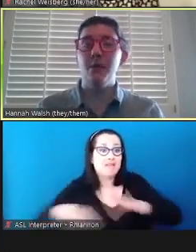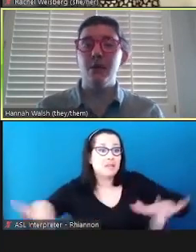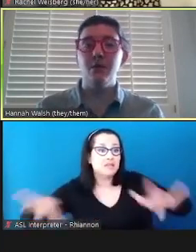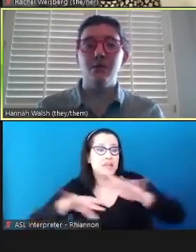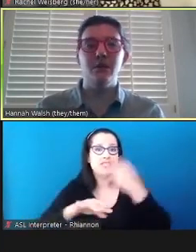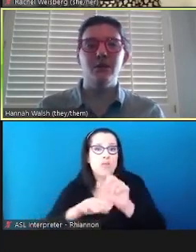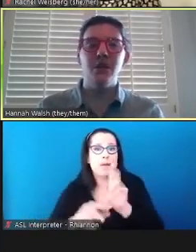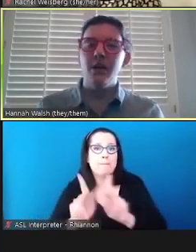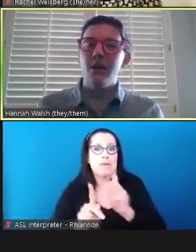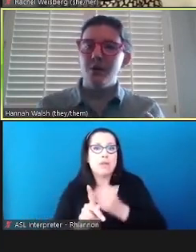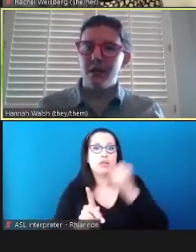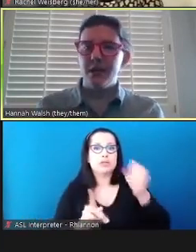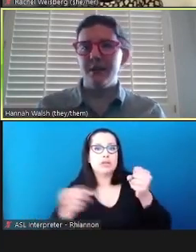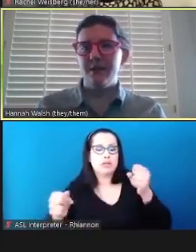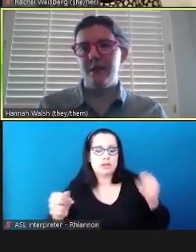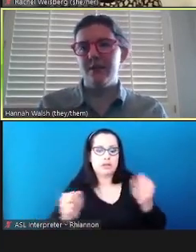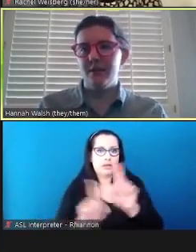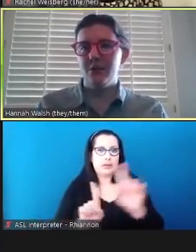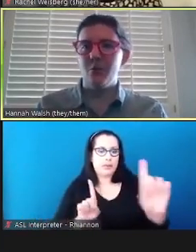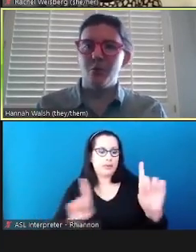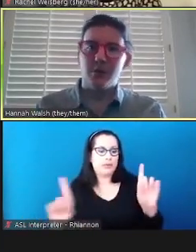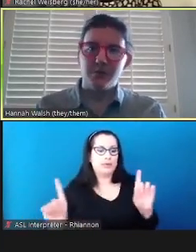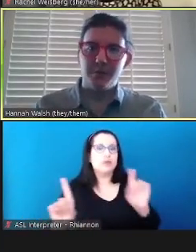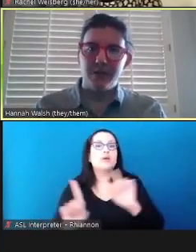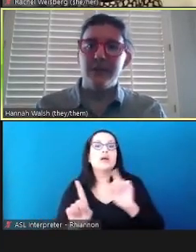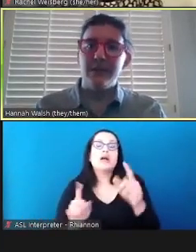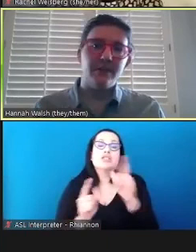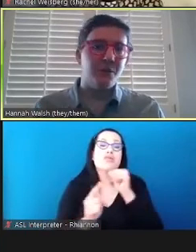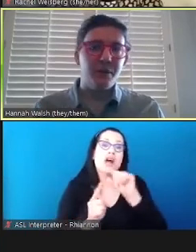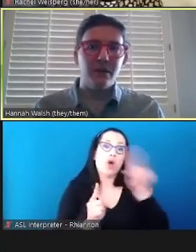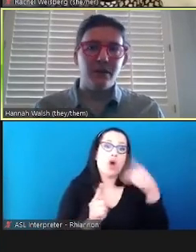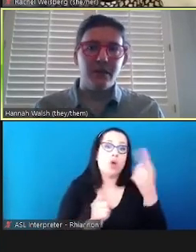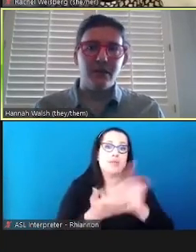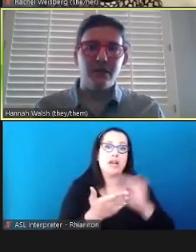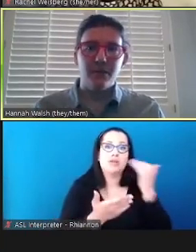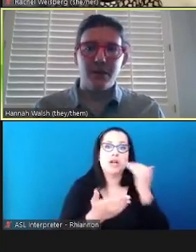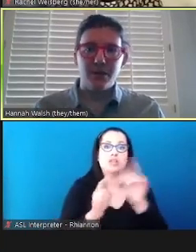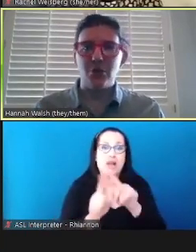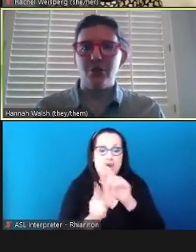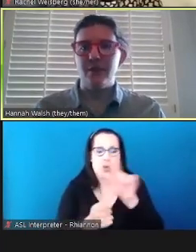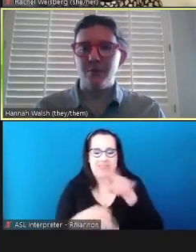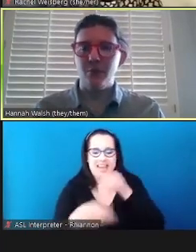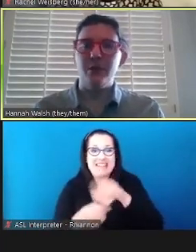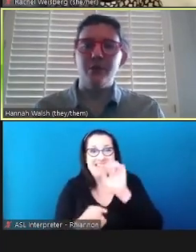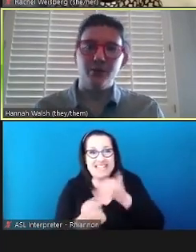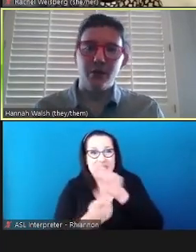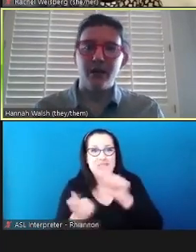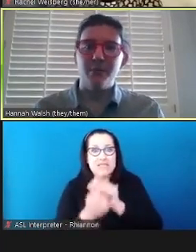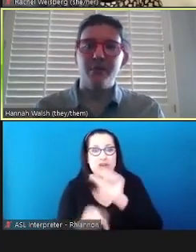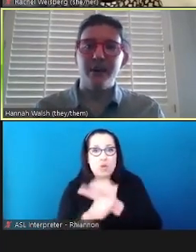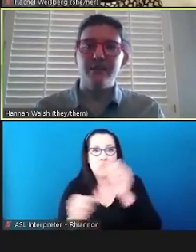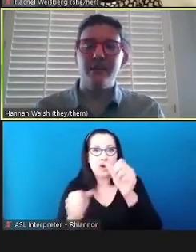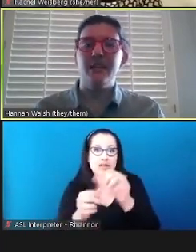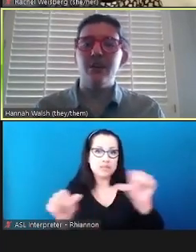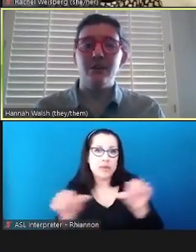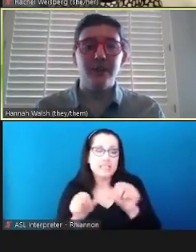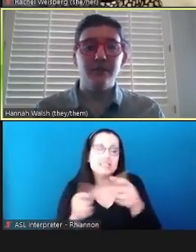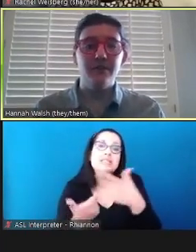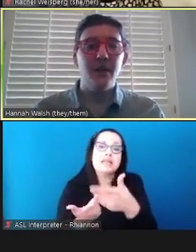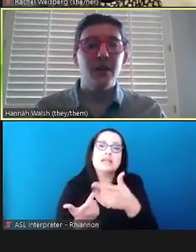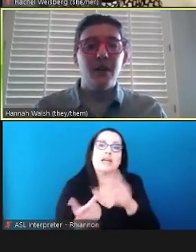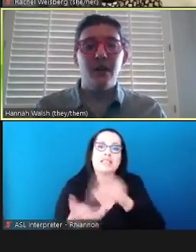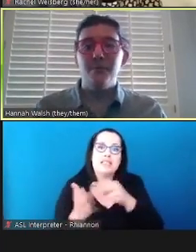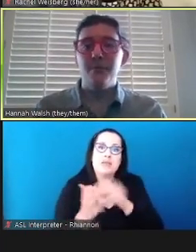looking at medical knowledge, but in this individual workspace, is there ability to make sure that the employees who cannot be vaccinated are